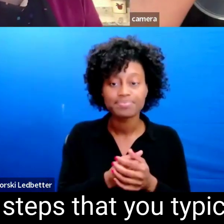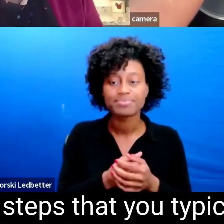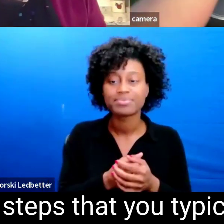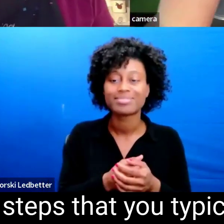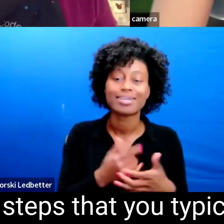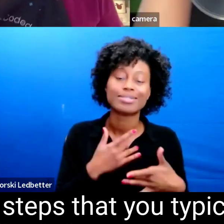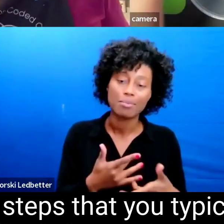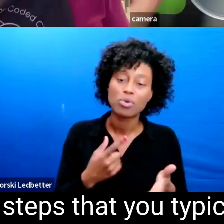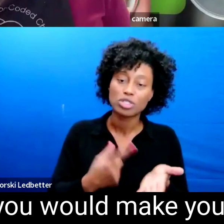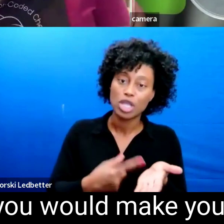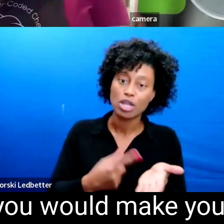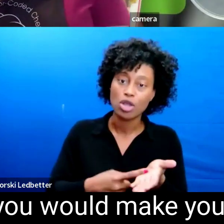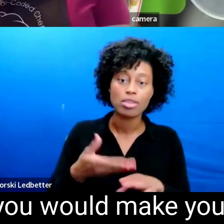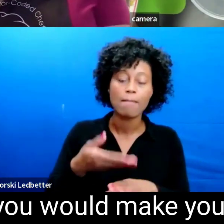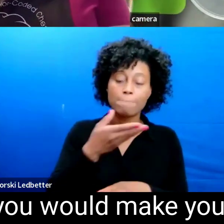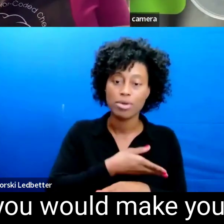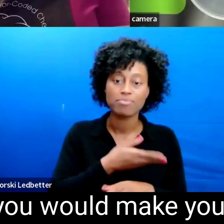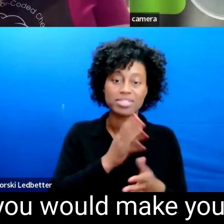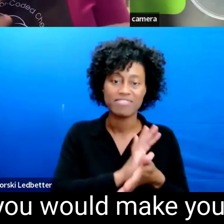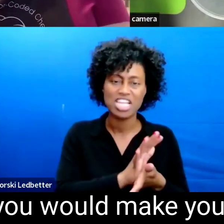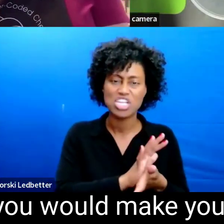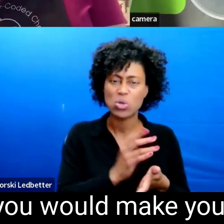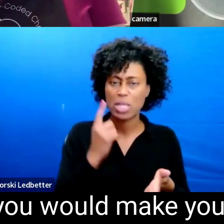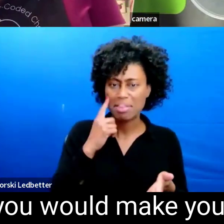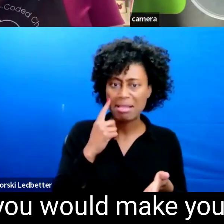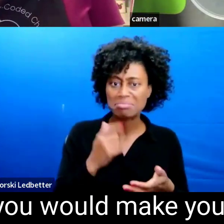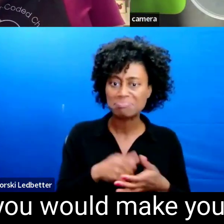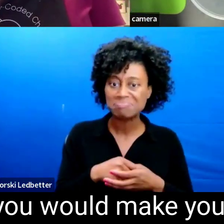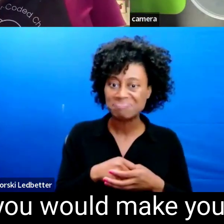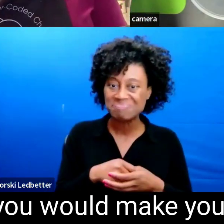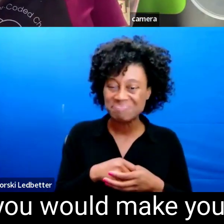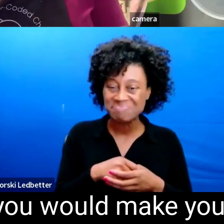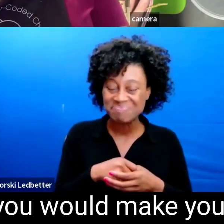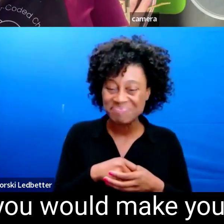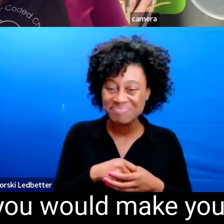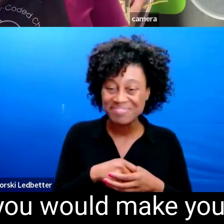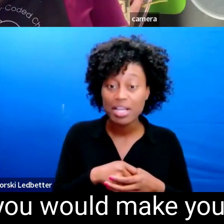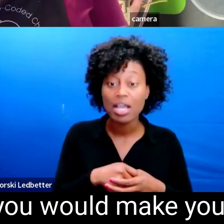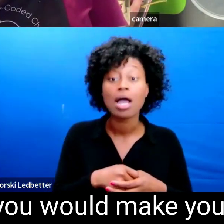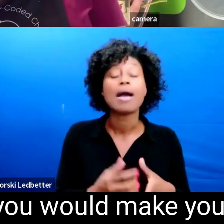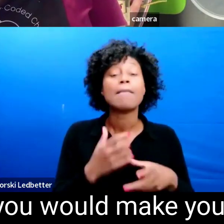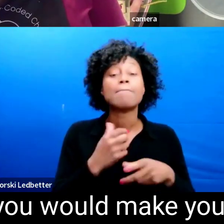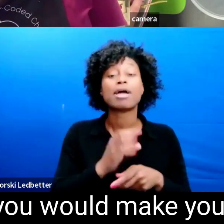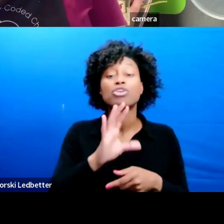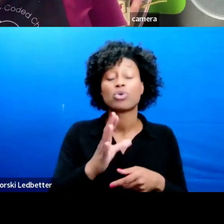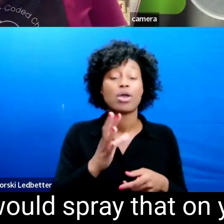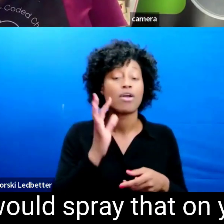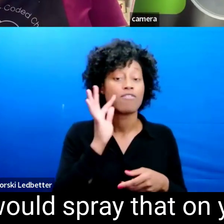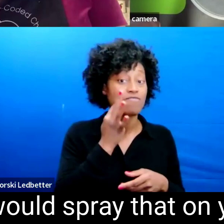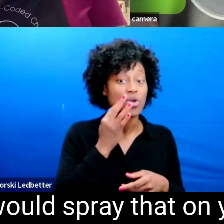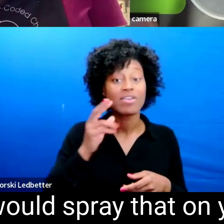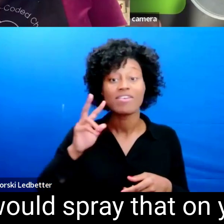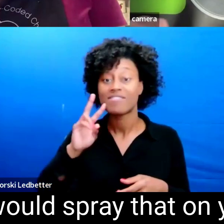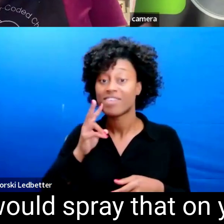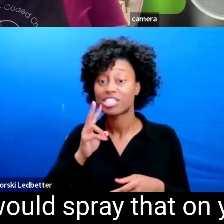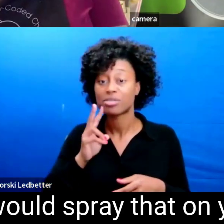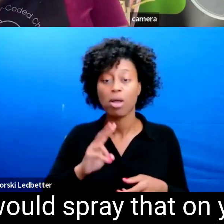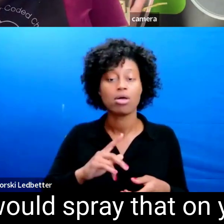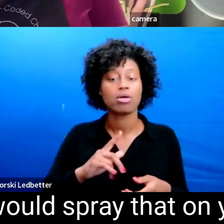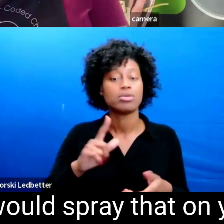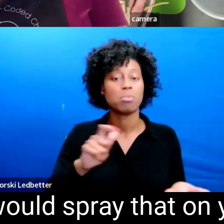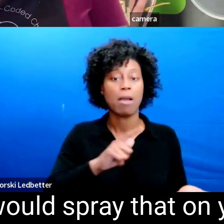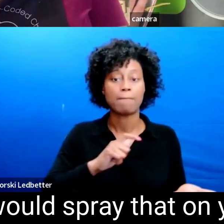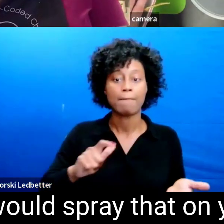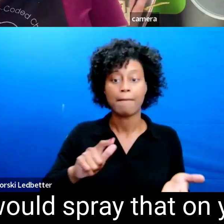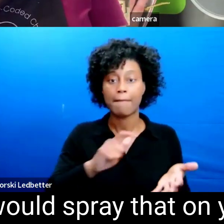talked about this on previous videos, is that you would make your fruit and vegetable spray, and